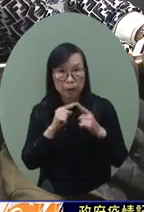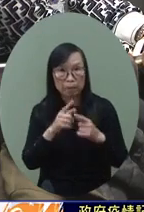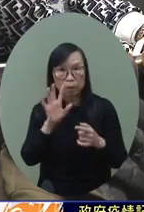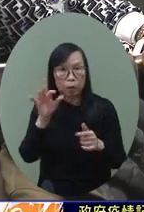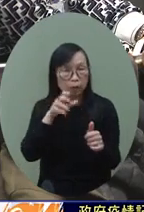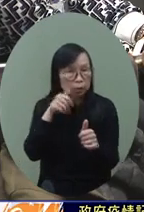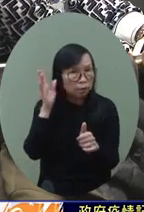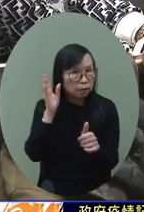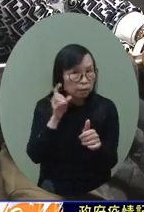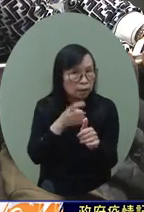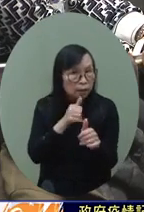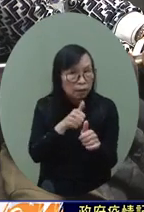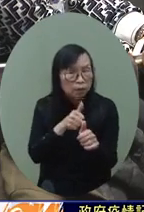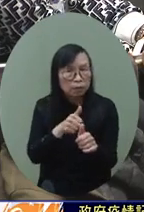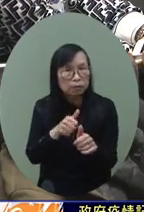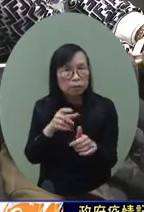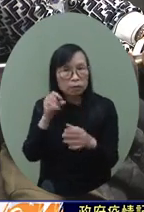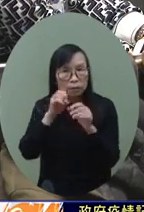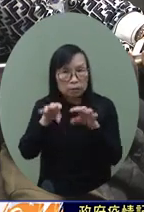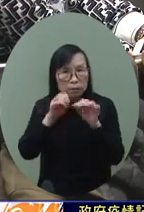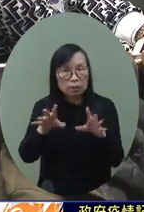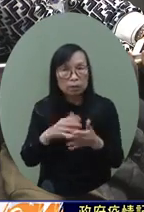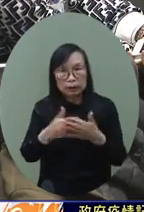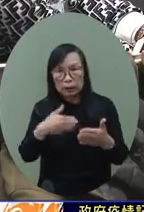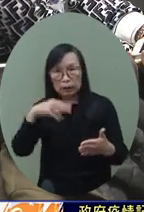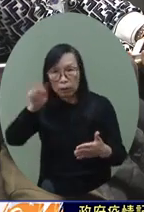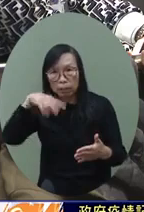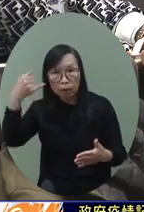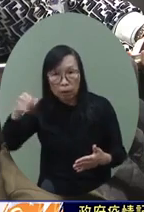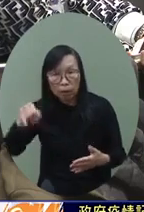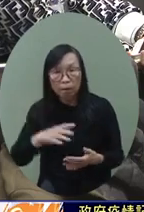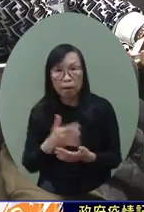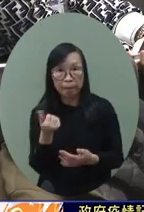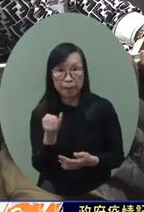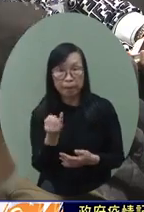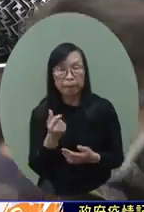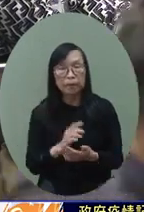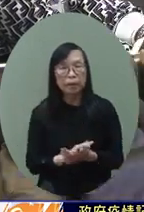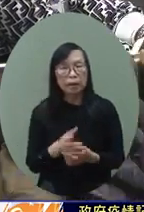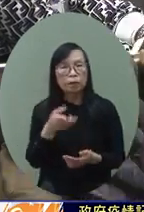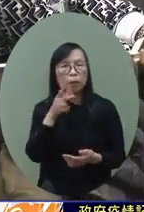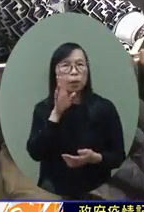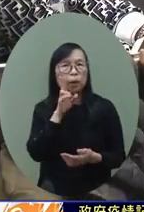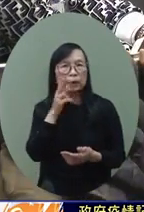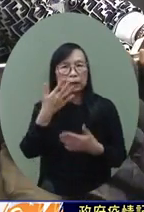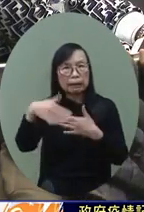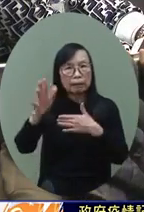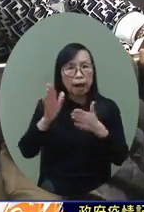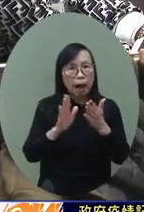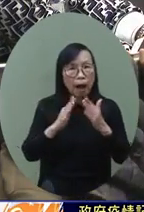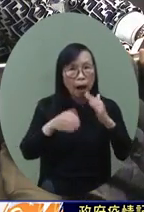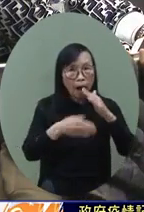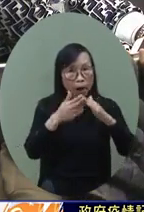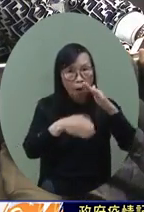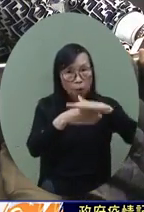not been found as patients before? And will you set up a checkpoint, just like what you've done with other estates before, to ensure that everybody